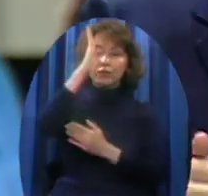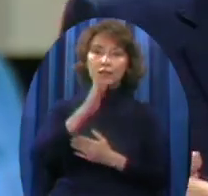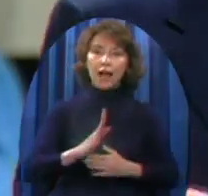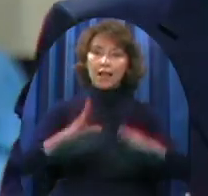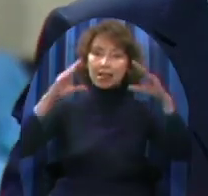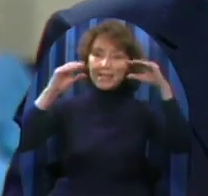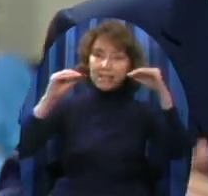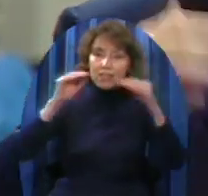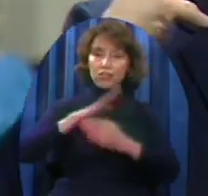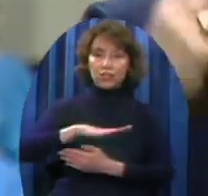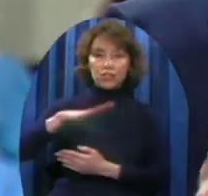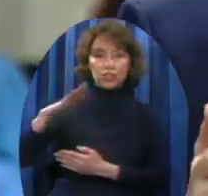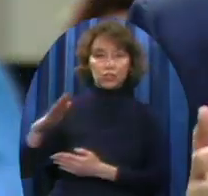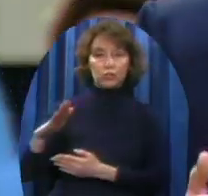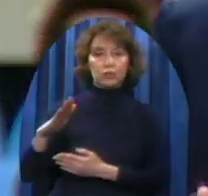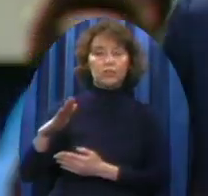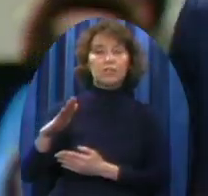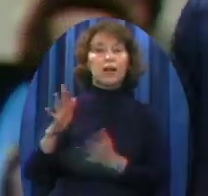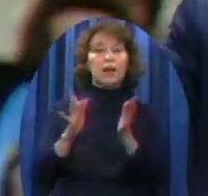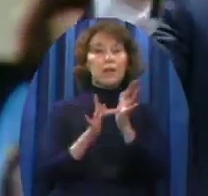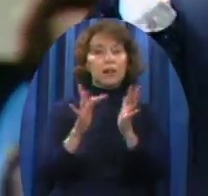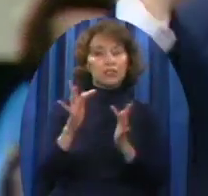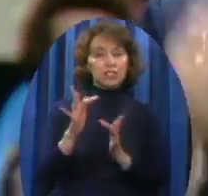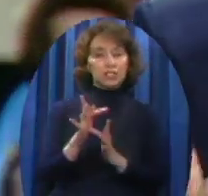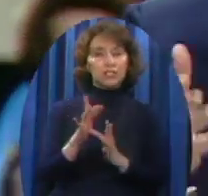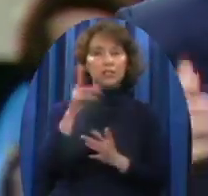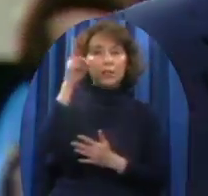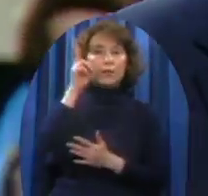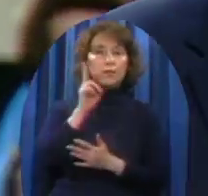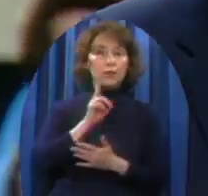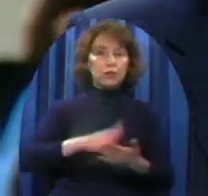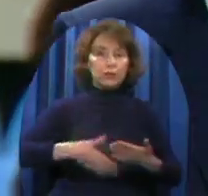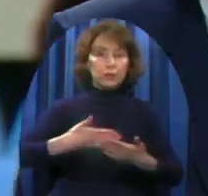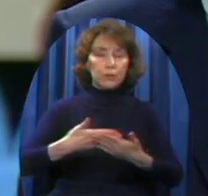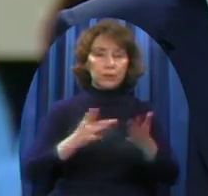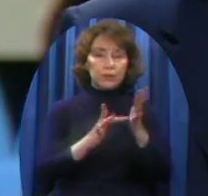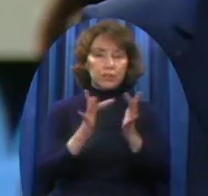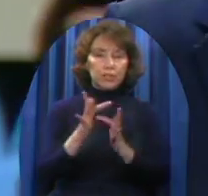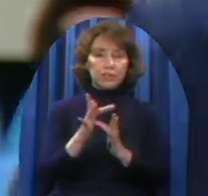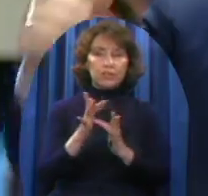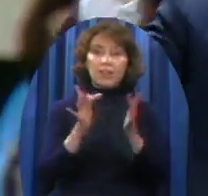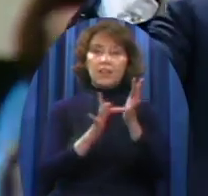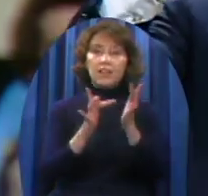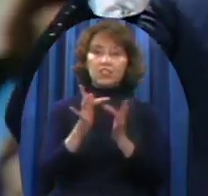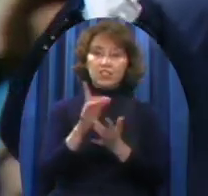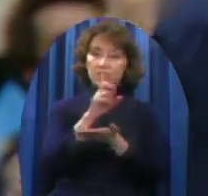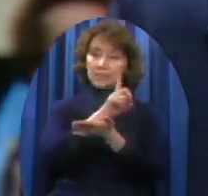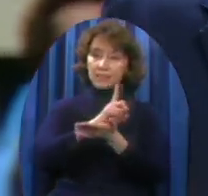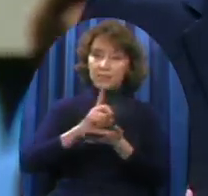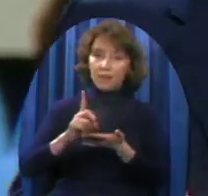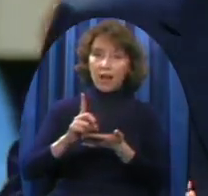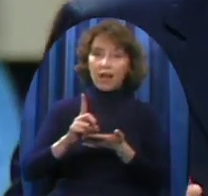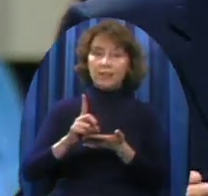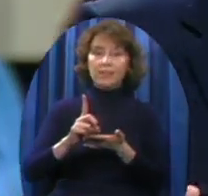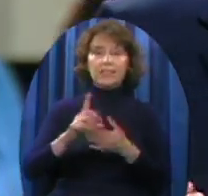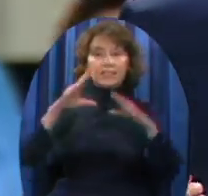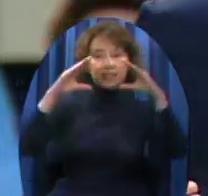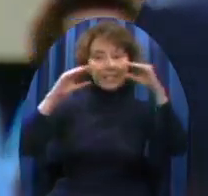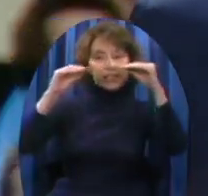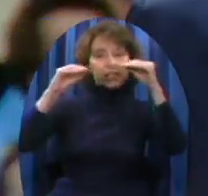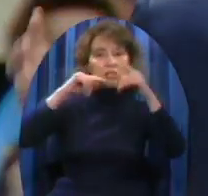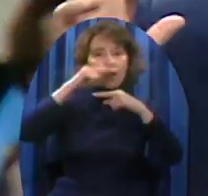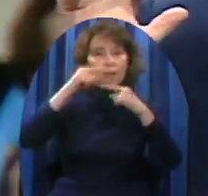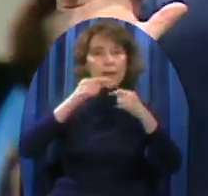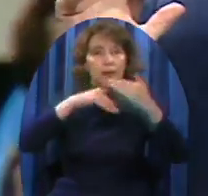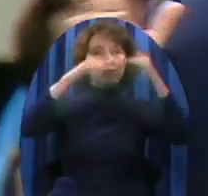the doctrines of the Bible, the virgin birth of Christ, the deity of the Lord Jesus. The fact that there's a real heaven where we're going to spend eternity one